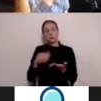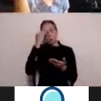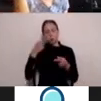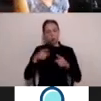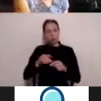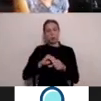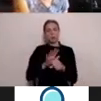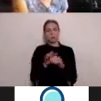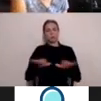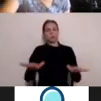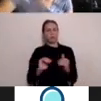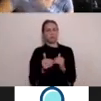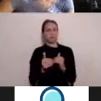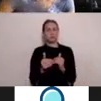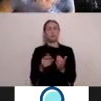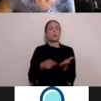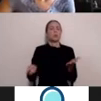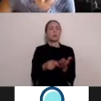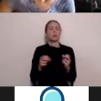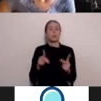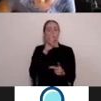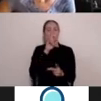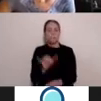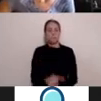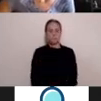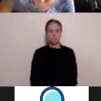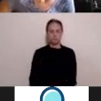COVID-19? Like, what are those opportunities for partnerships?